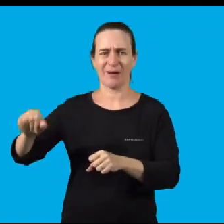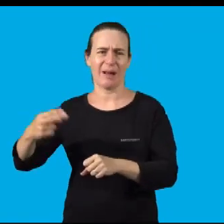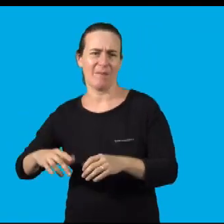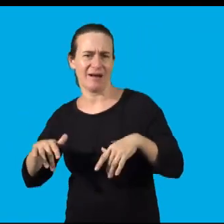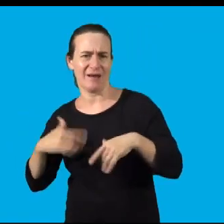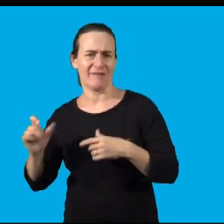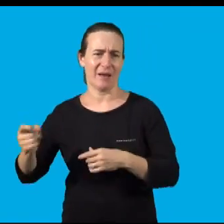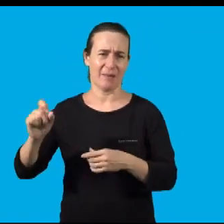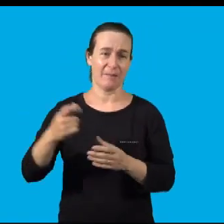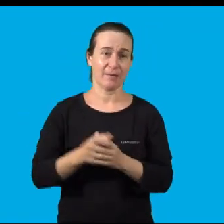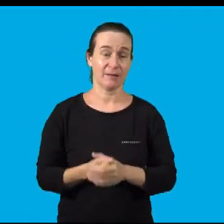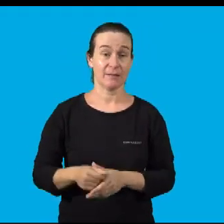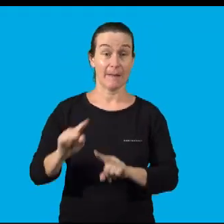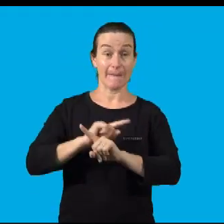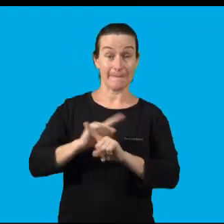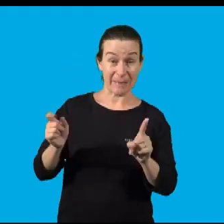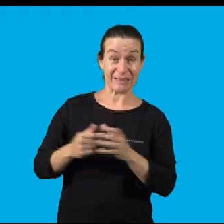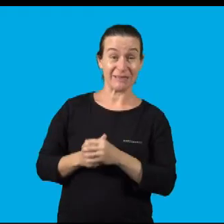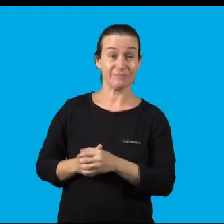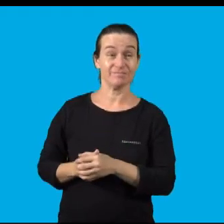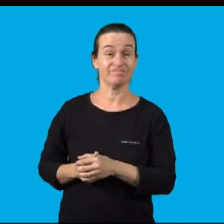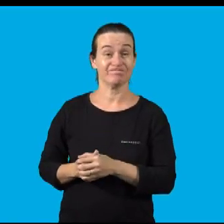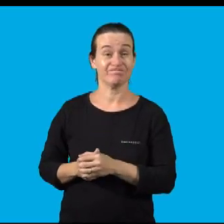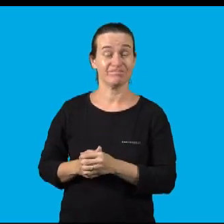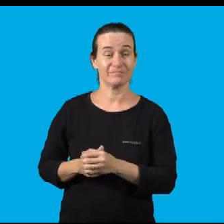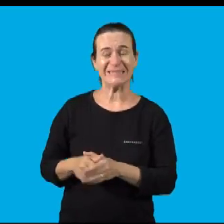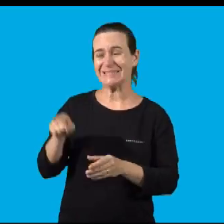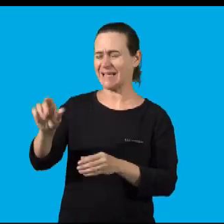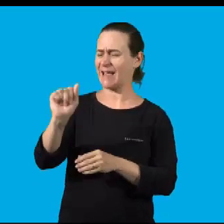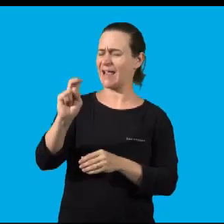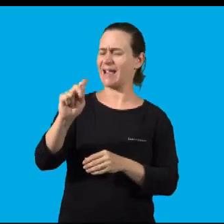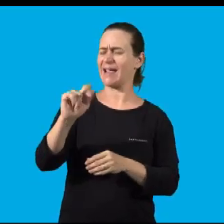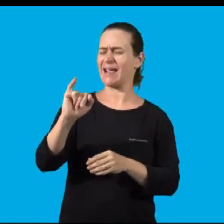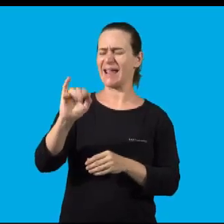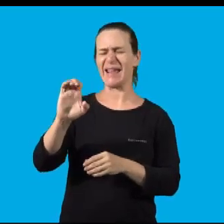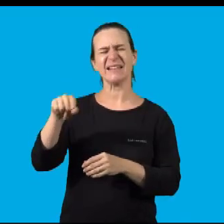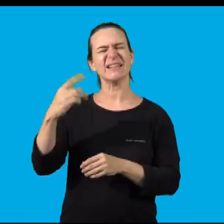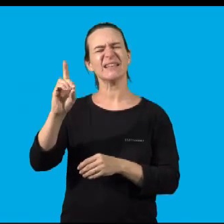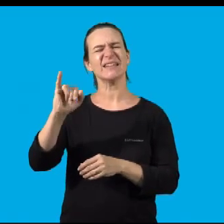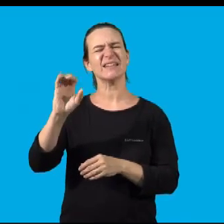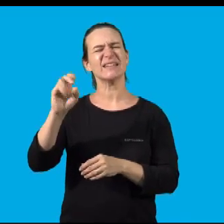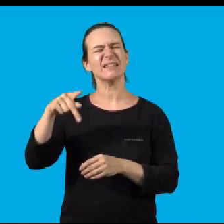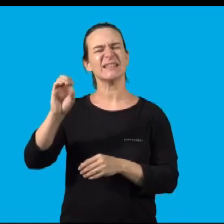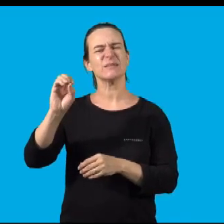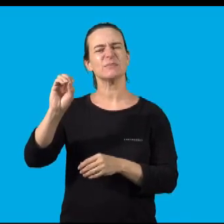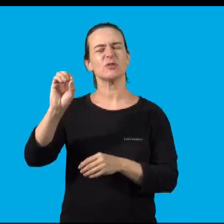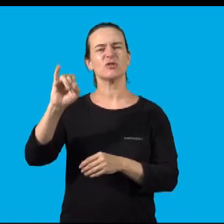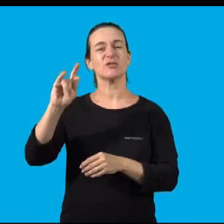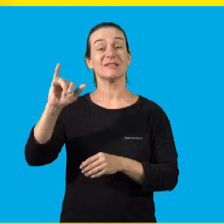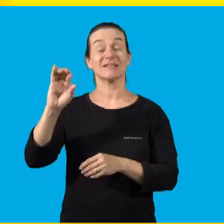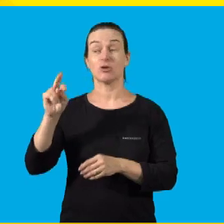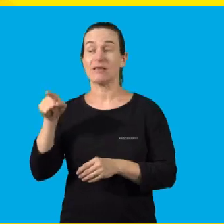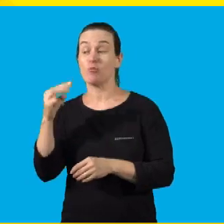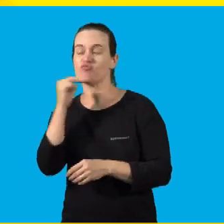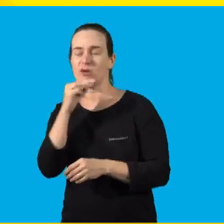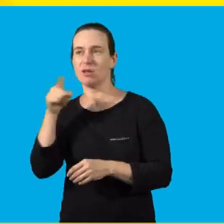tragedy. However, Hamlet's mousetrap and antic disposition, so that is his facade